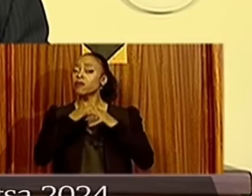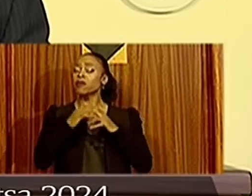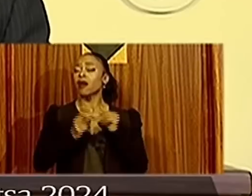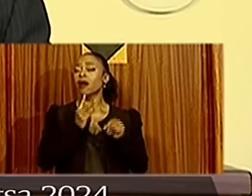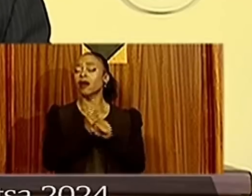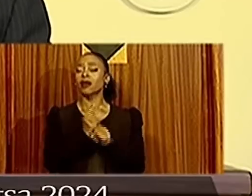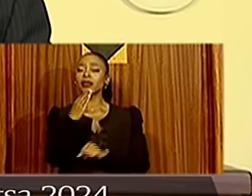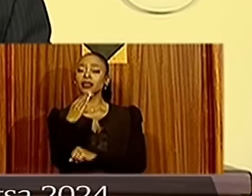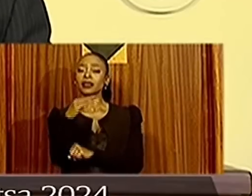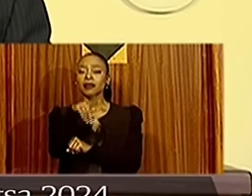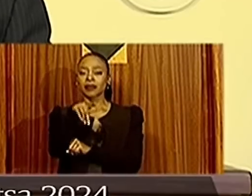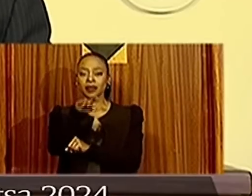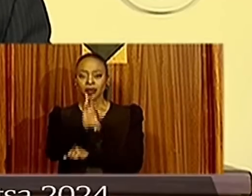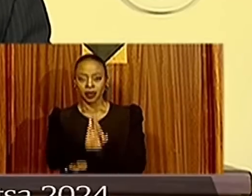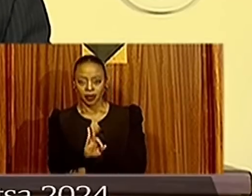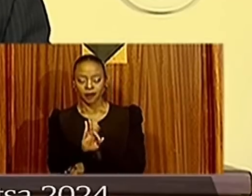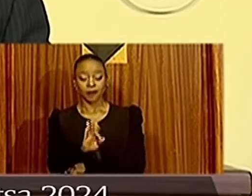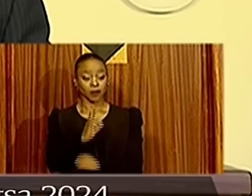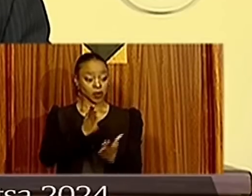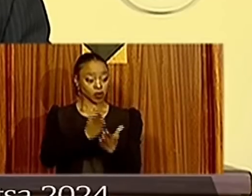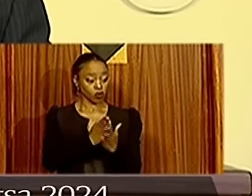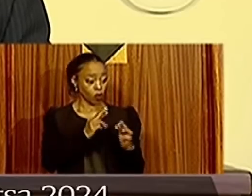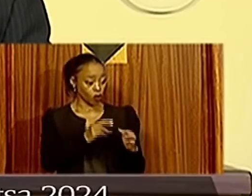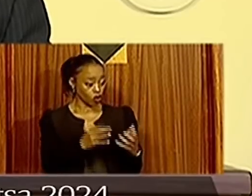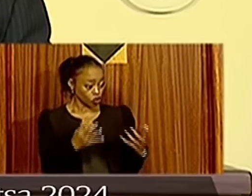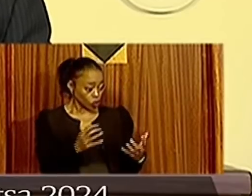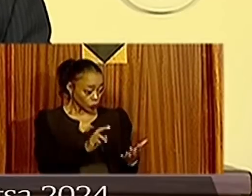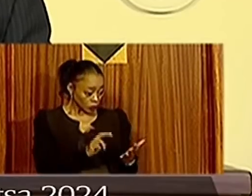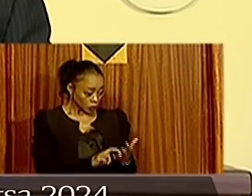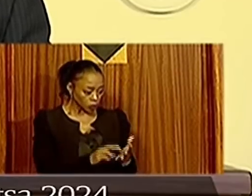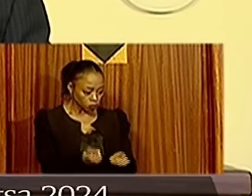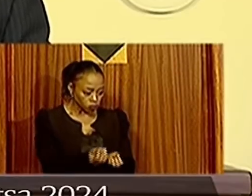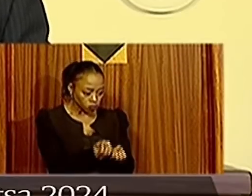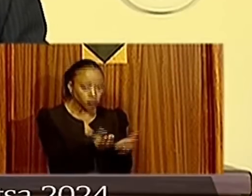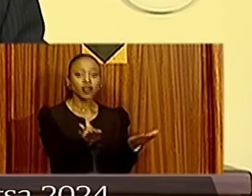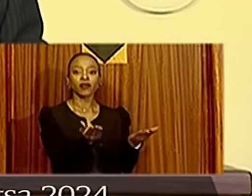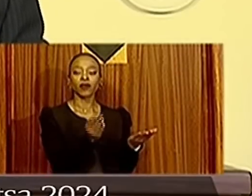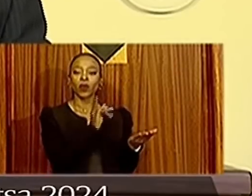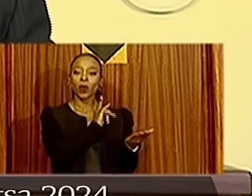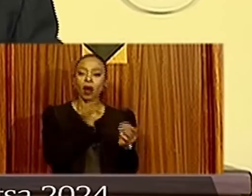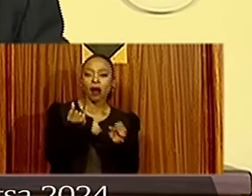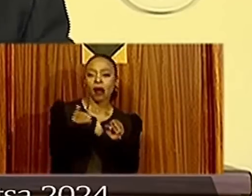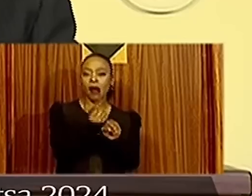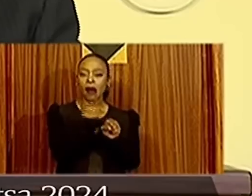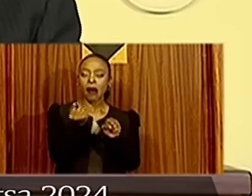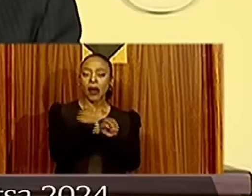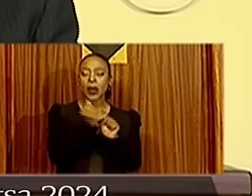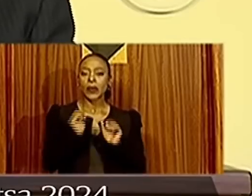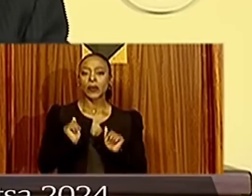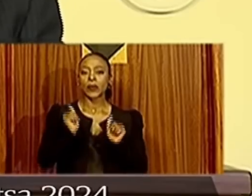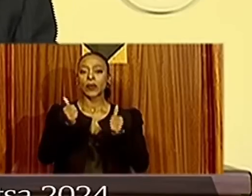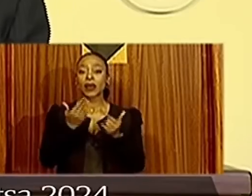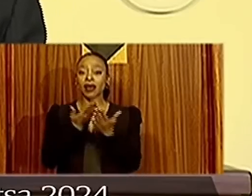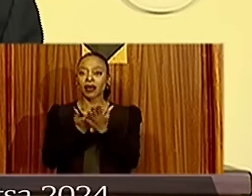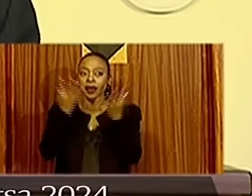and to provide them with the resources they need to be more effective in the fight against